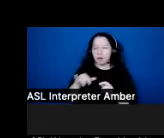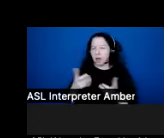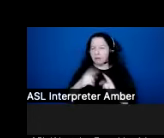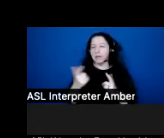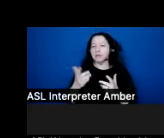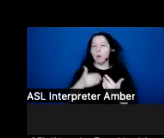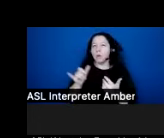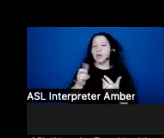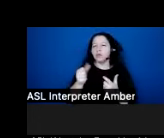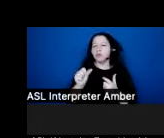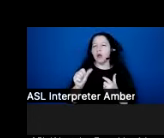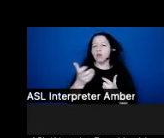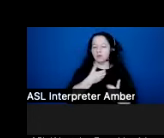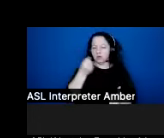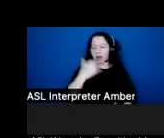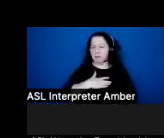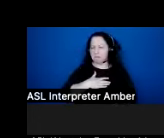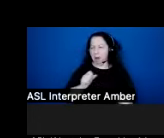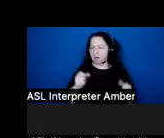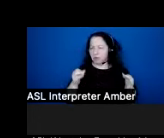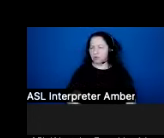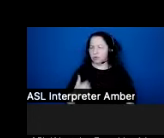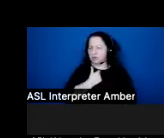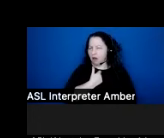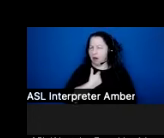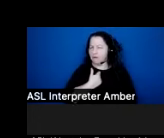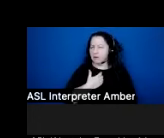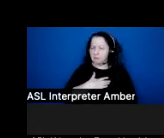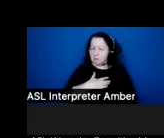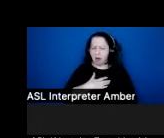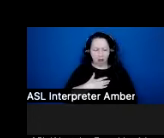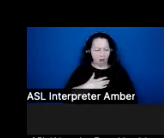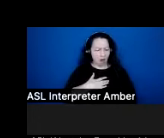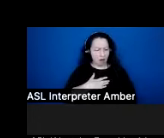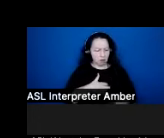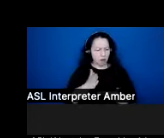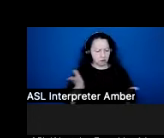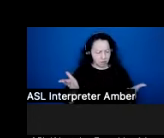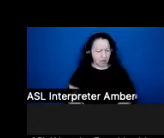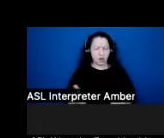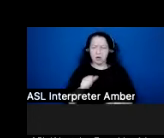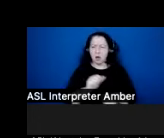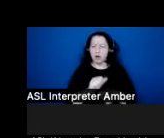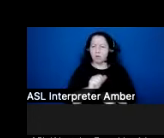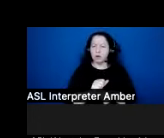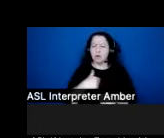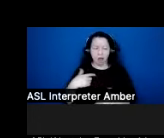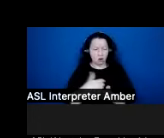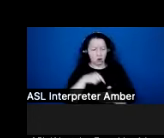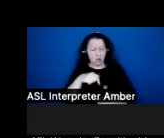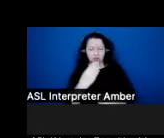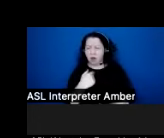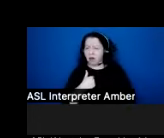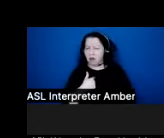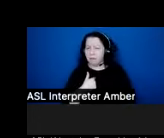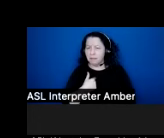take, right, my autonomy and my agency and like my ability to be here and to work, and I earned this job, and like, okay, so